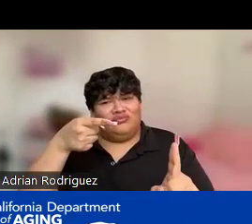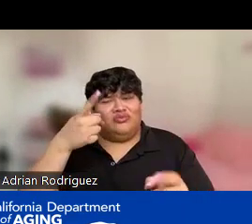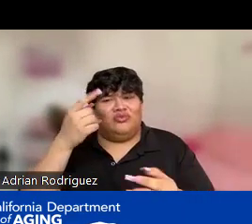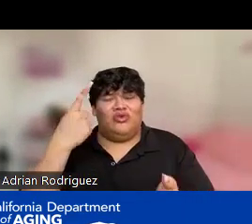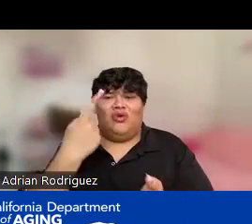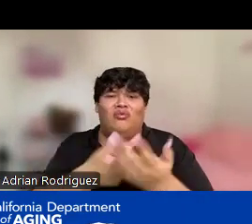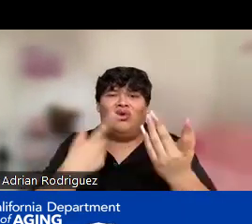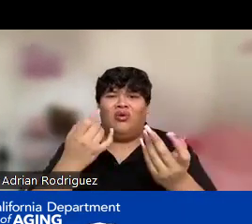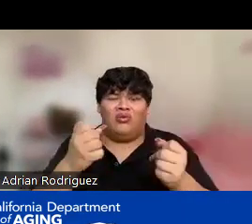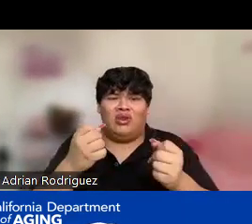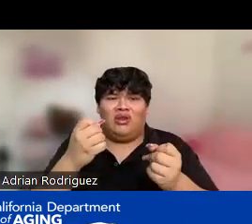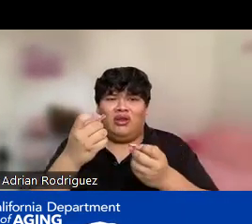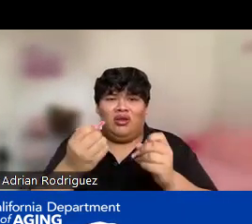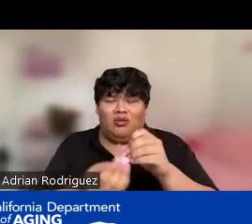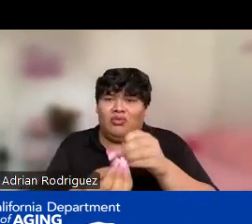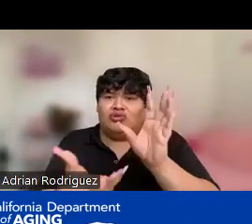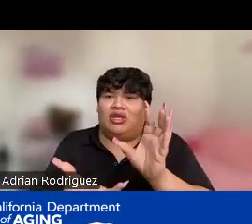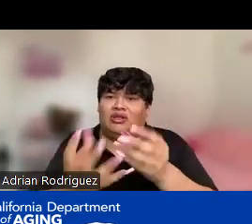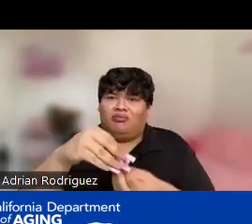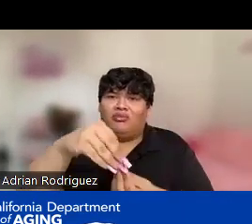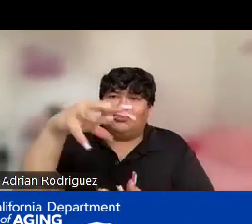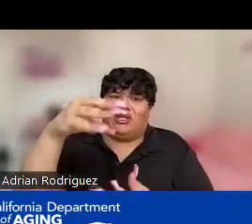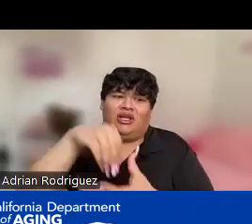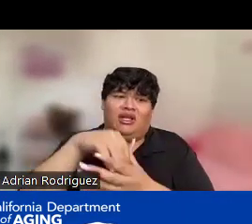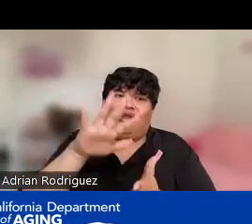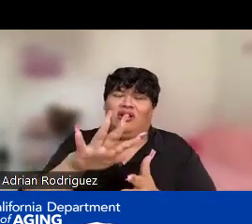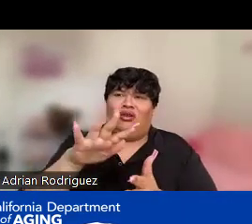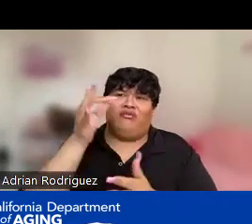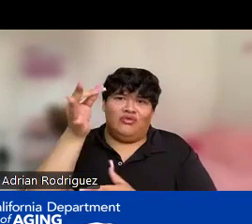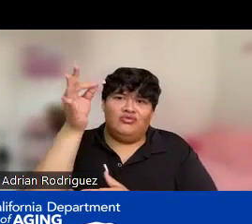what's being projected because it's going to be devastating.